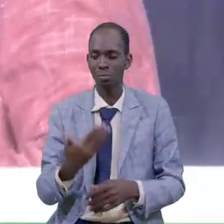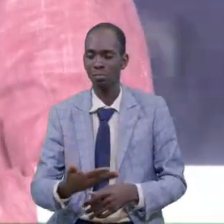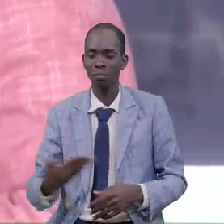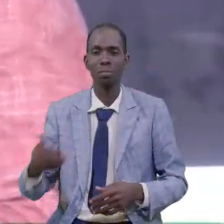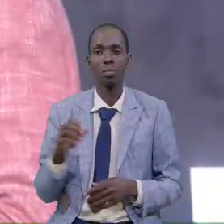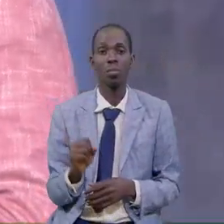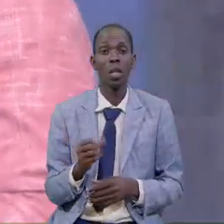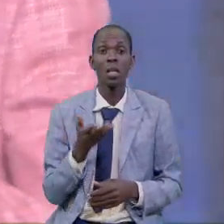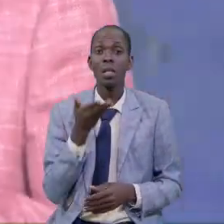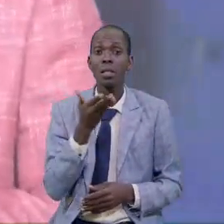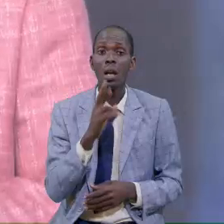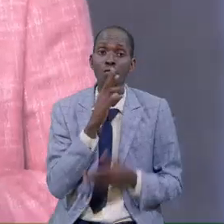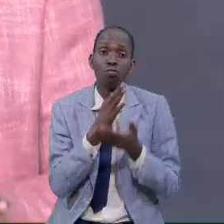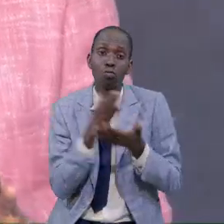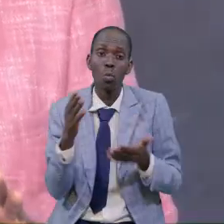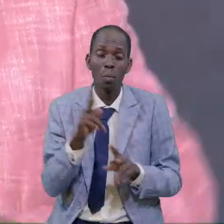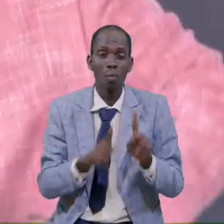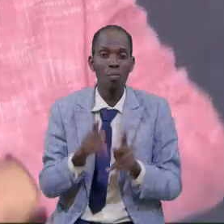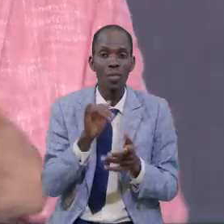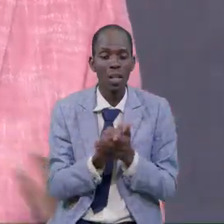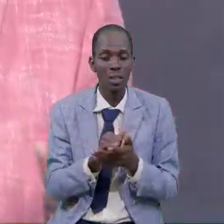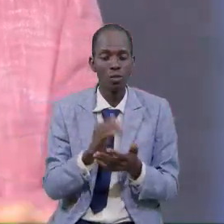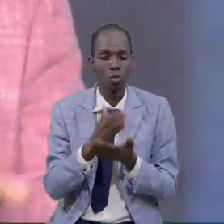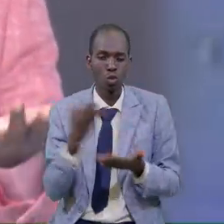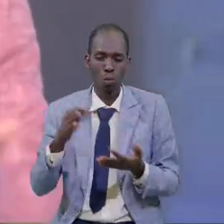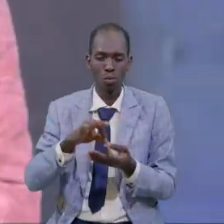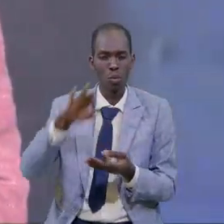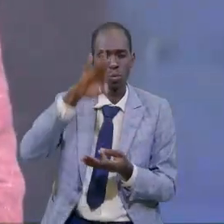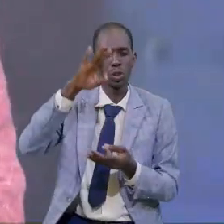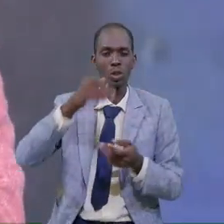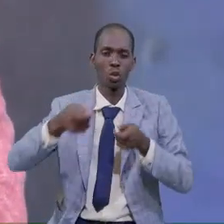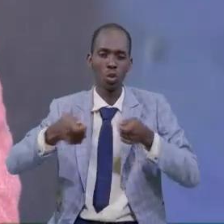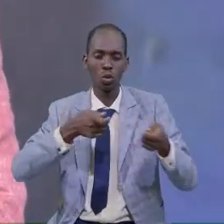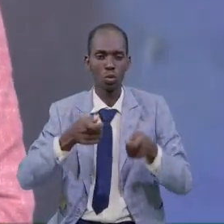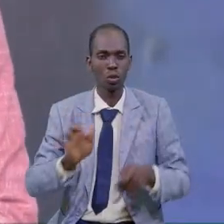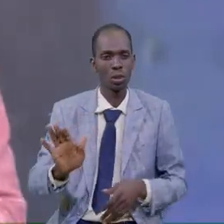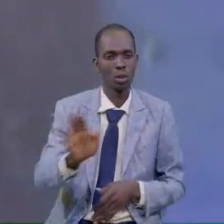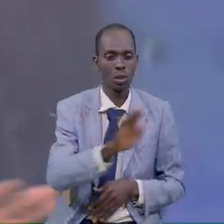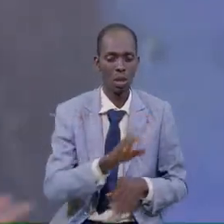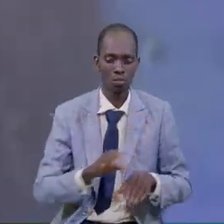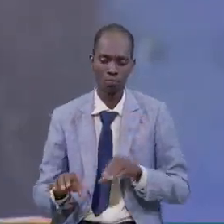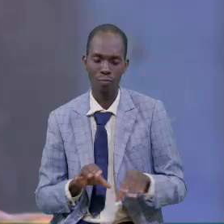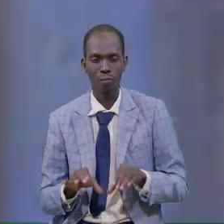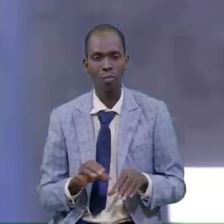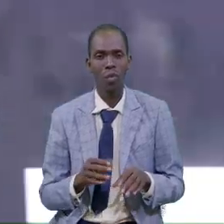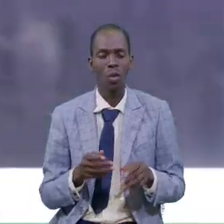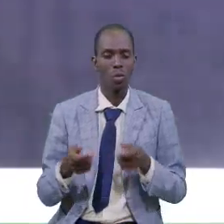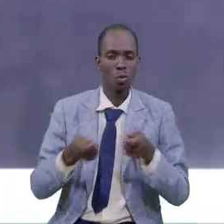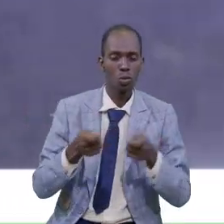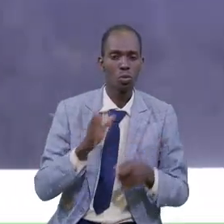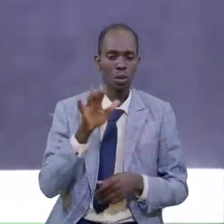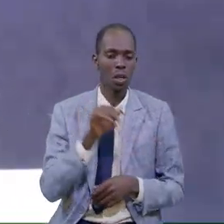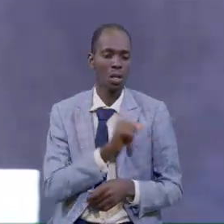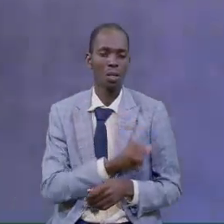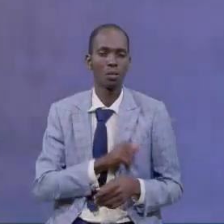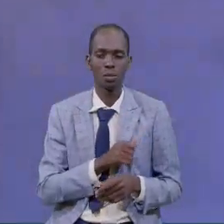control their actions. The spirits control their thoughts. The spirits control